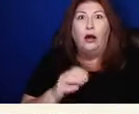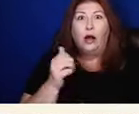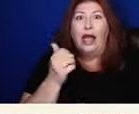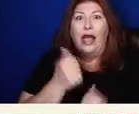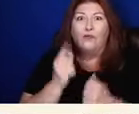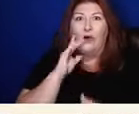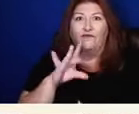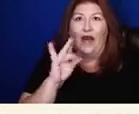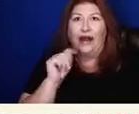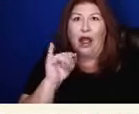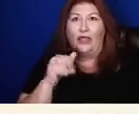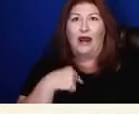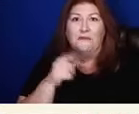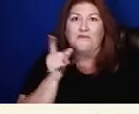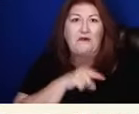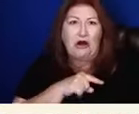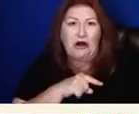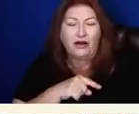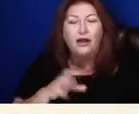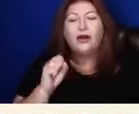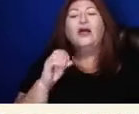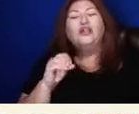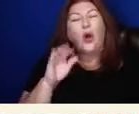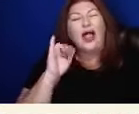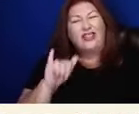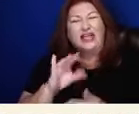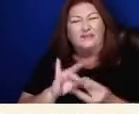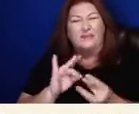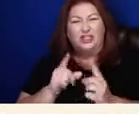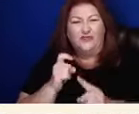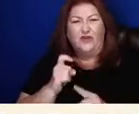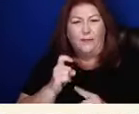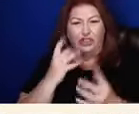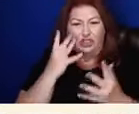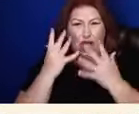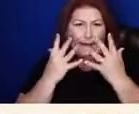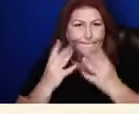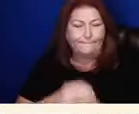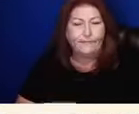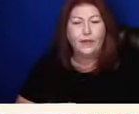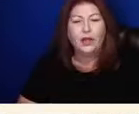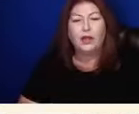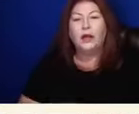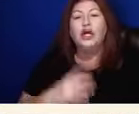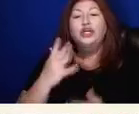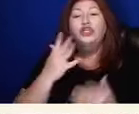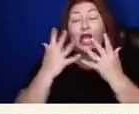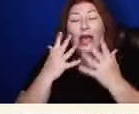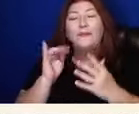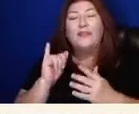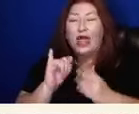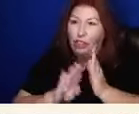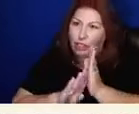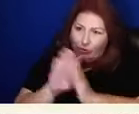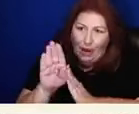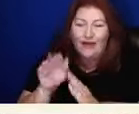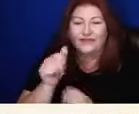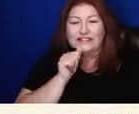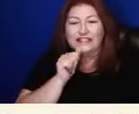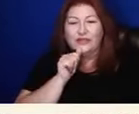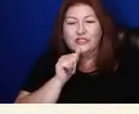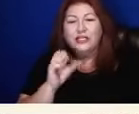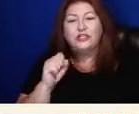So those are messages from shame. Okay. Shame thrives in secrecy. So we have a